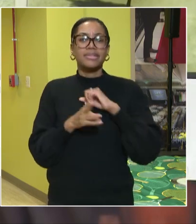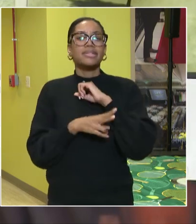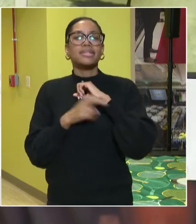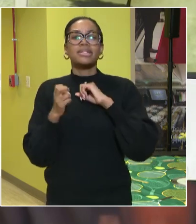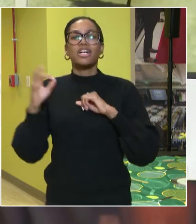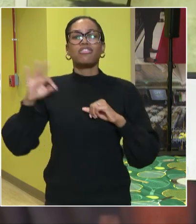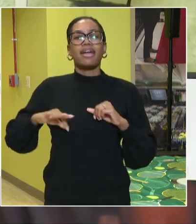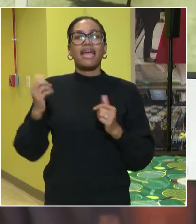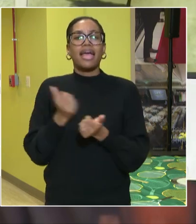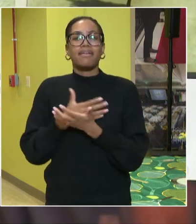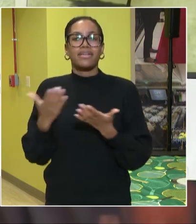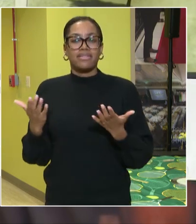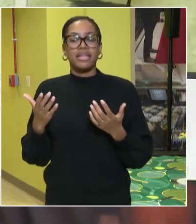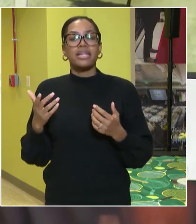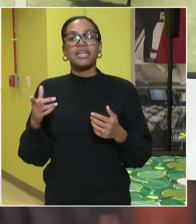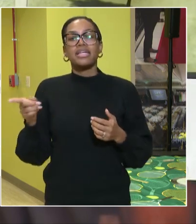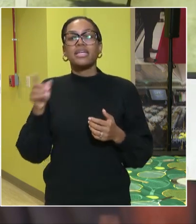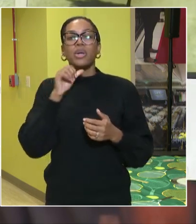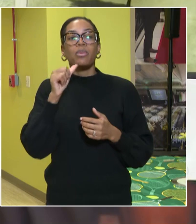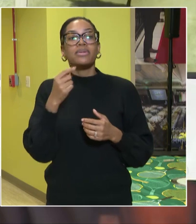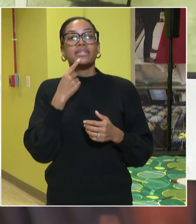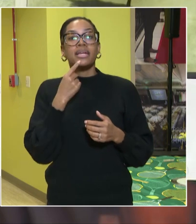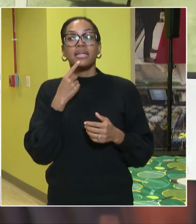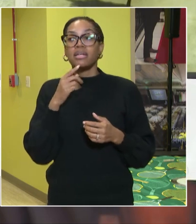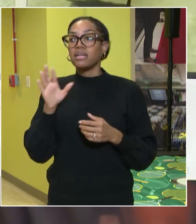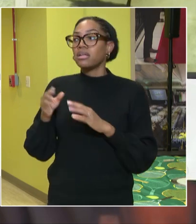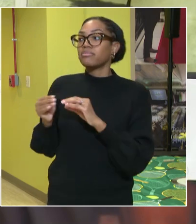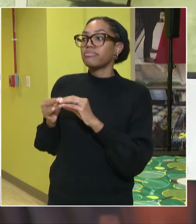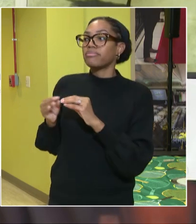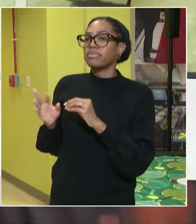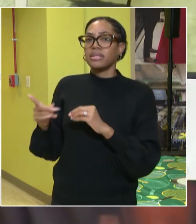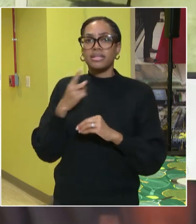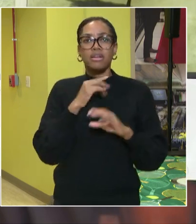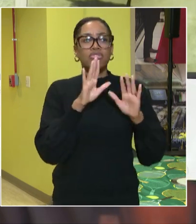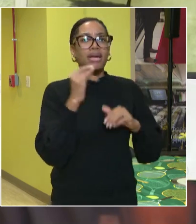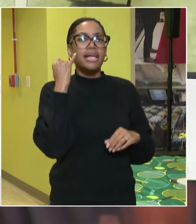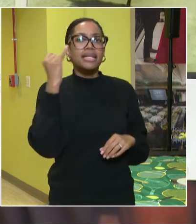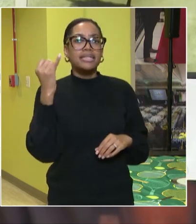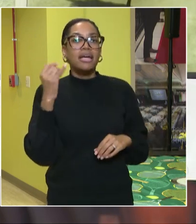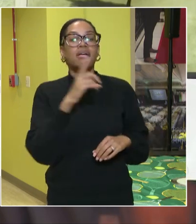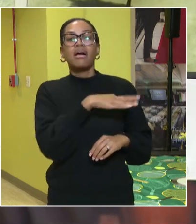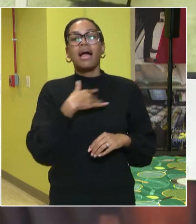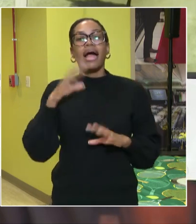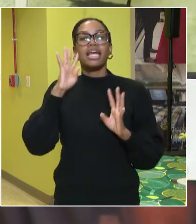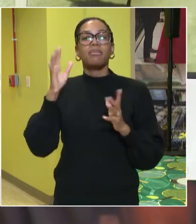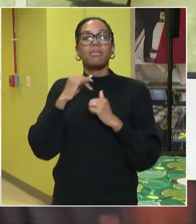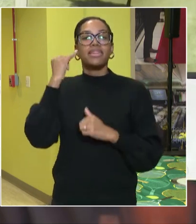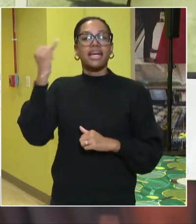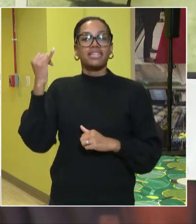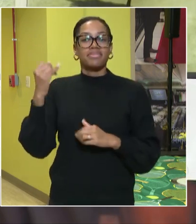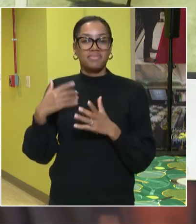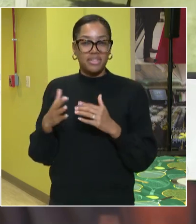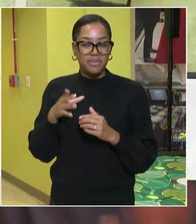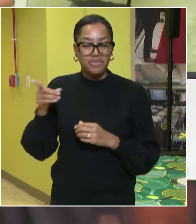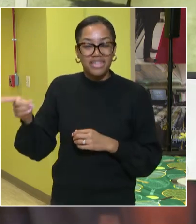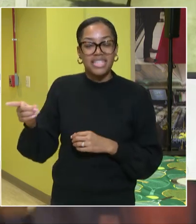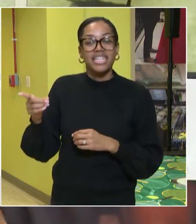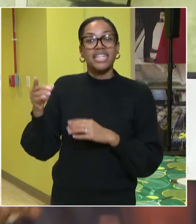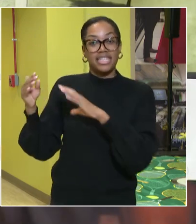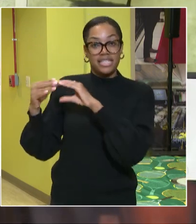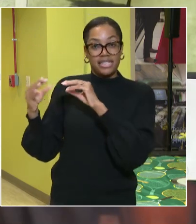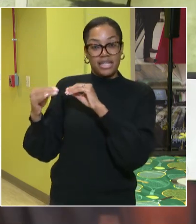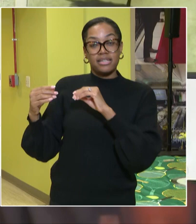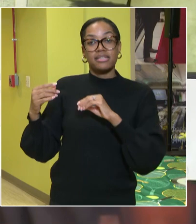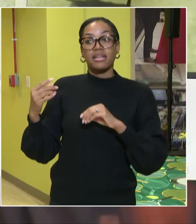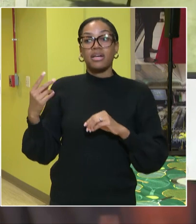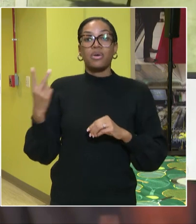do. He don't give you you say so-and-so, Marion said, I think that's a great idea, and I did it. So he says that he was right. We were riding